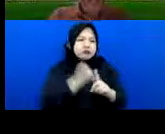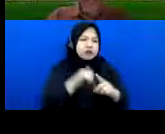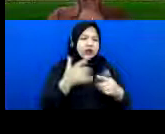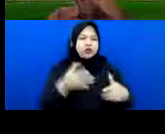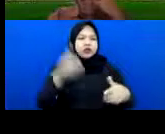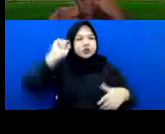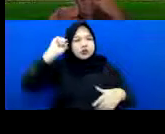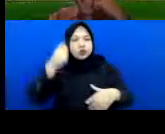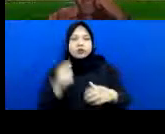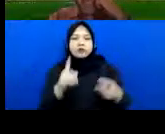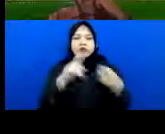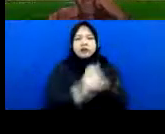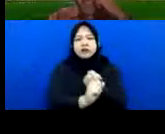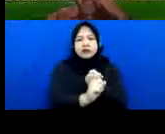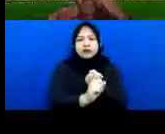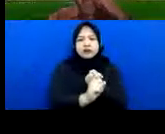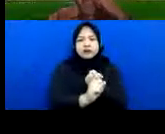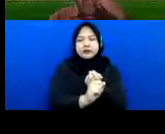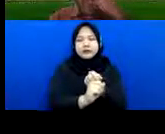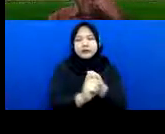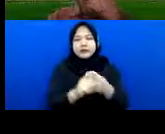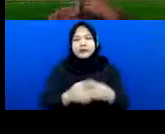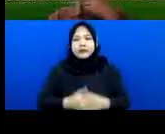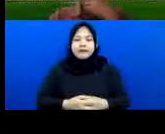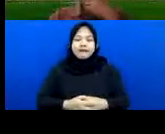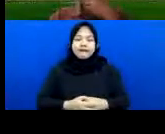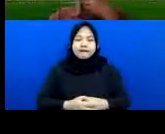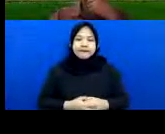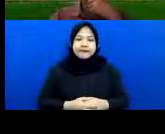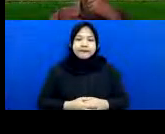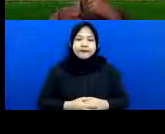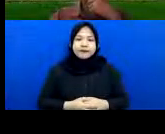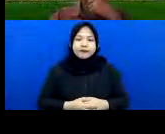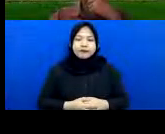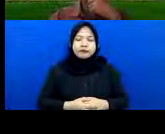in making friends. Next slide, please.